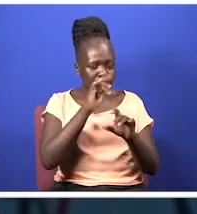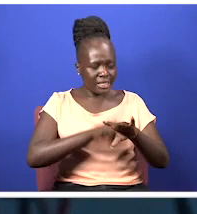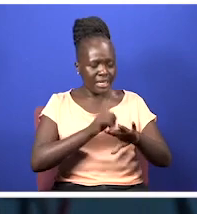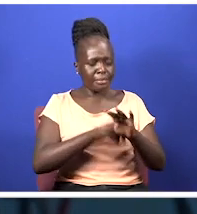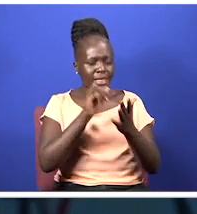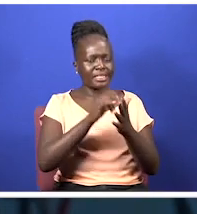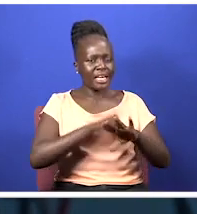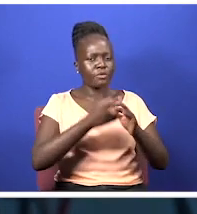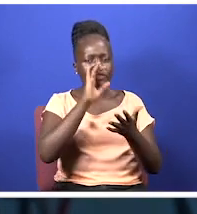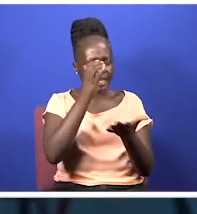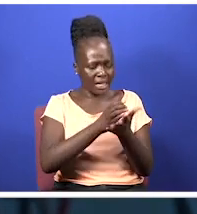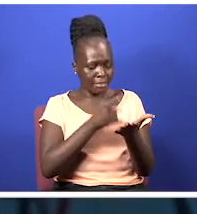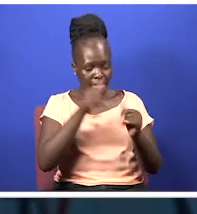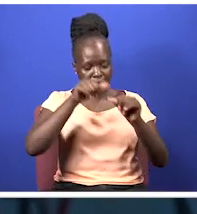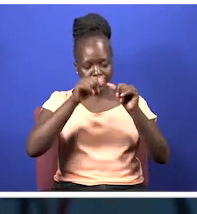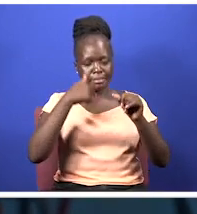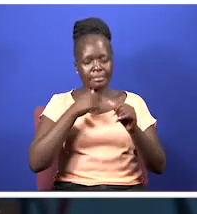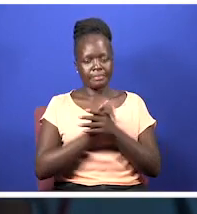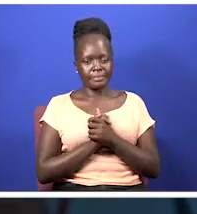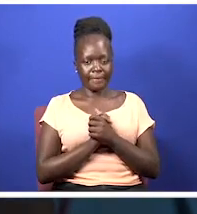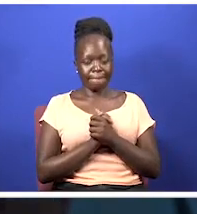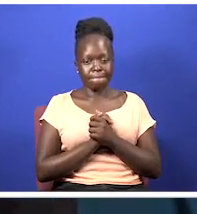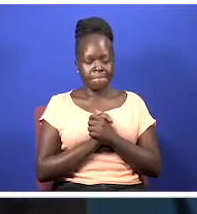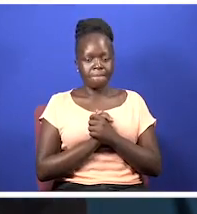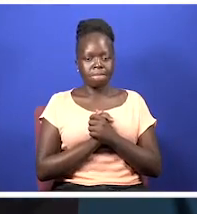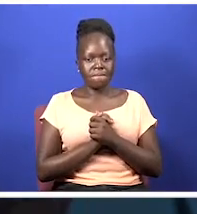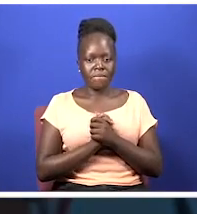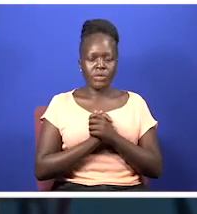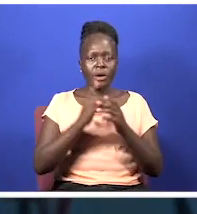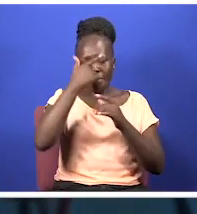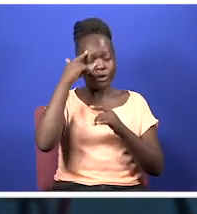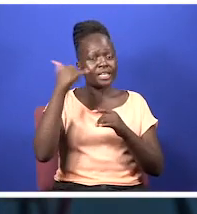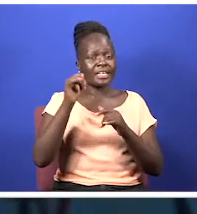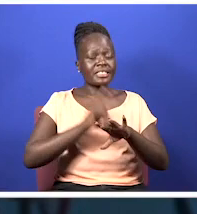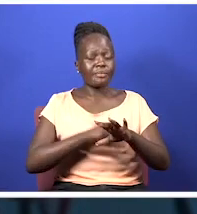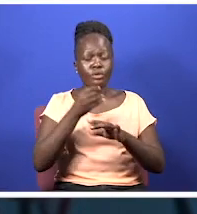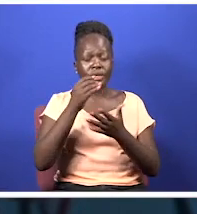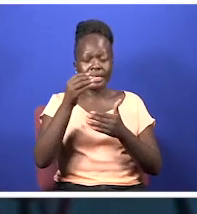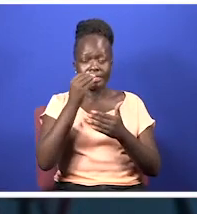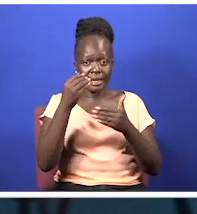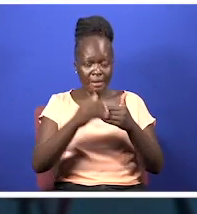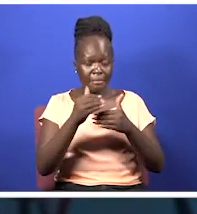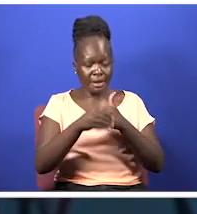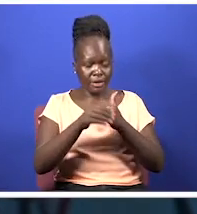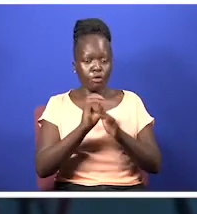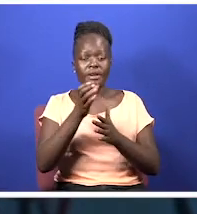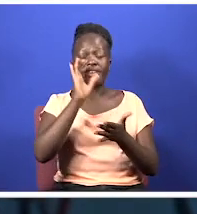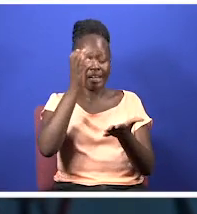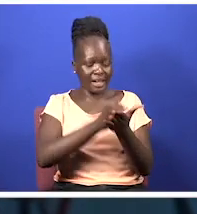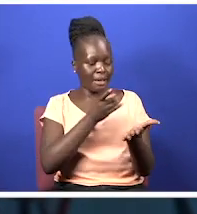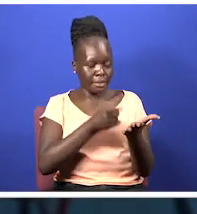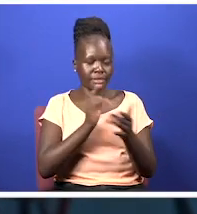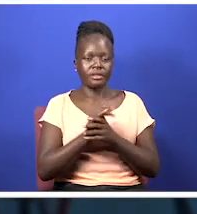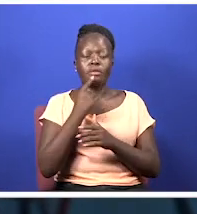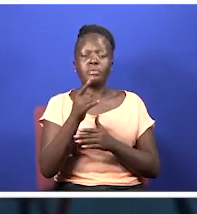you drink it in remembrance of me. For whenever you eat this bread or drink this cup,